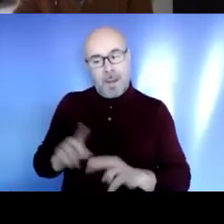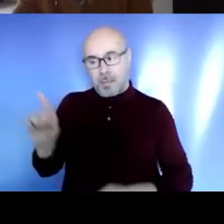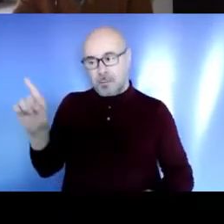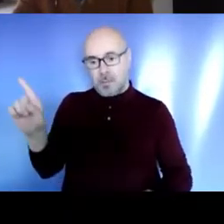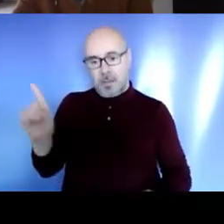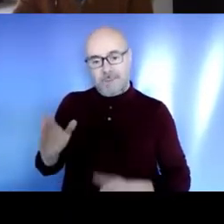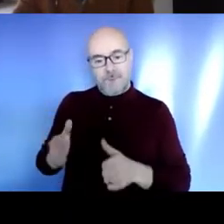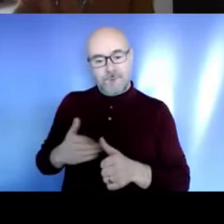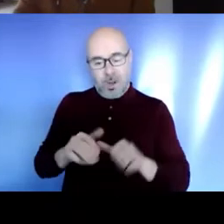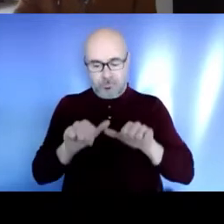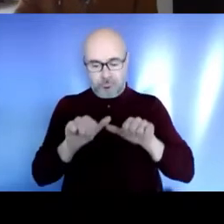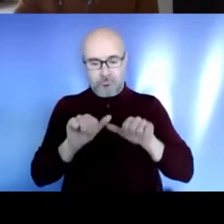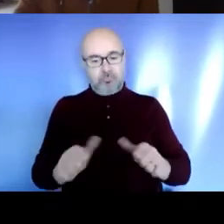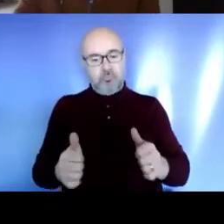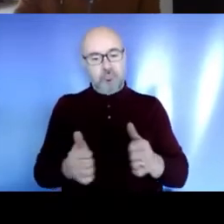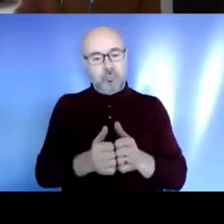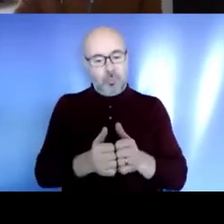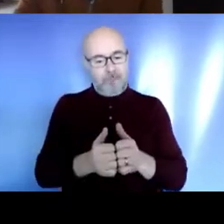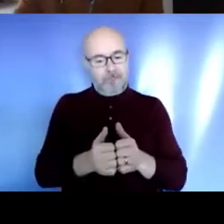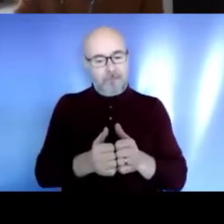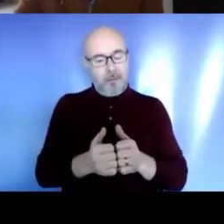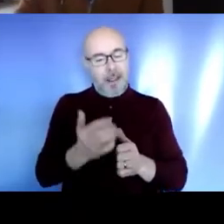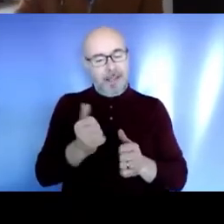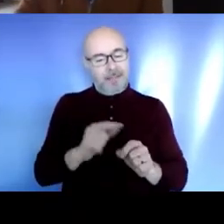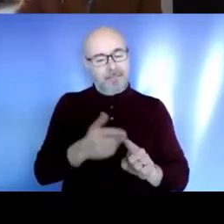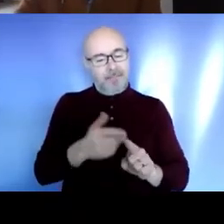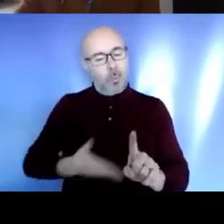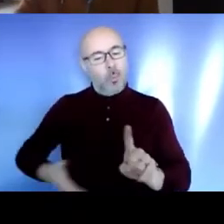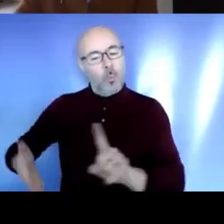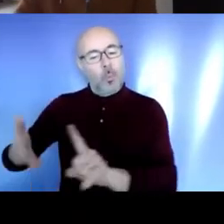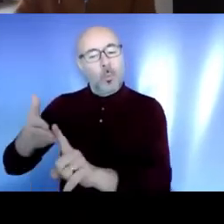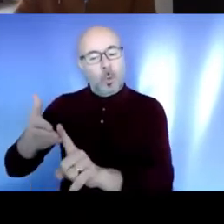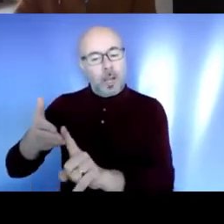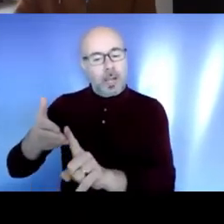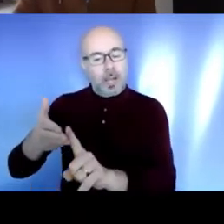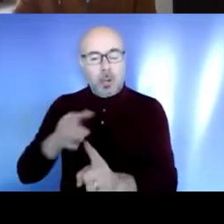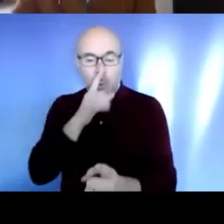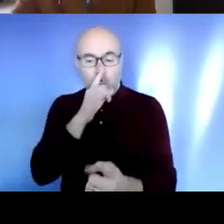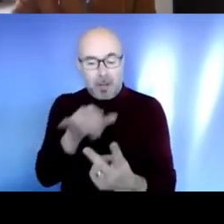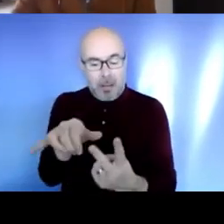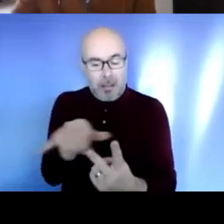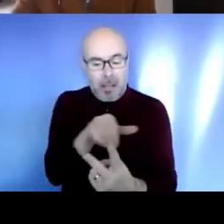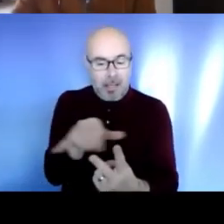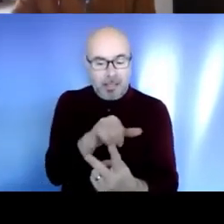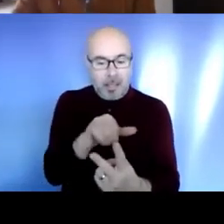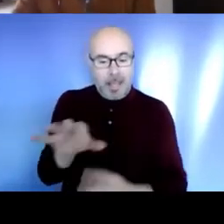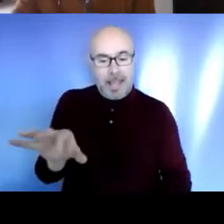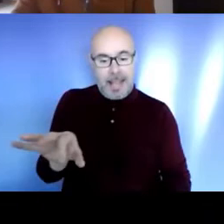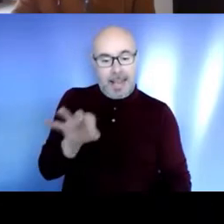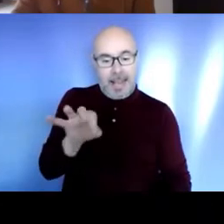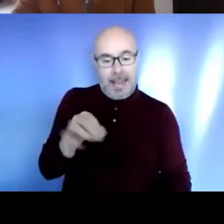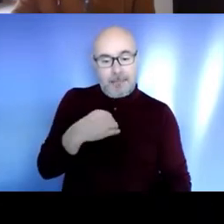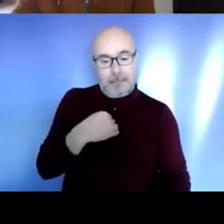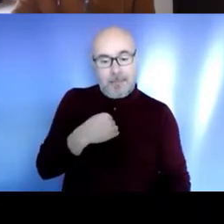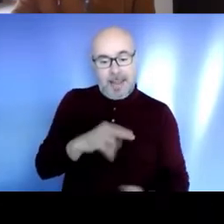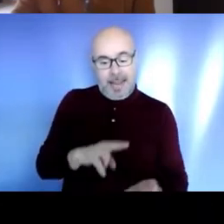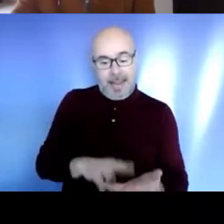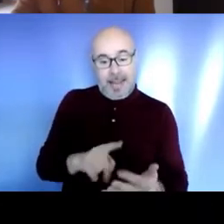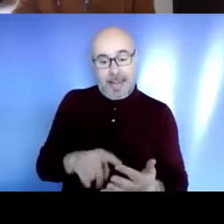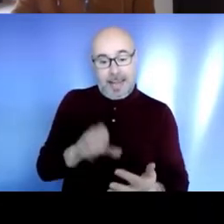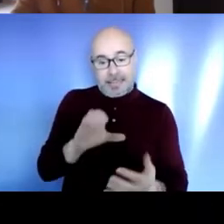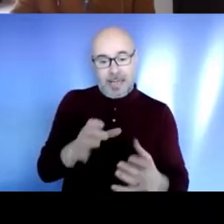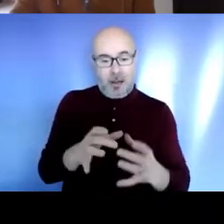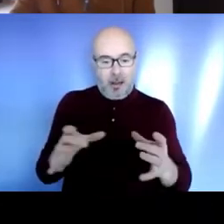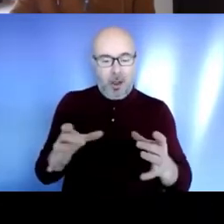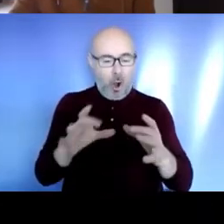able to do that through different channels, whether that's on the Get My NEC platform or through the